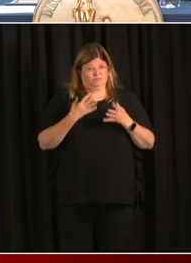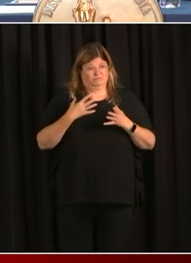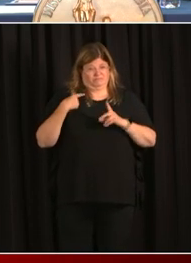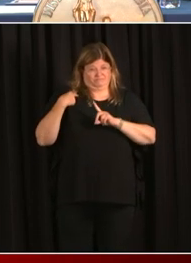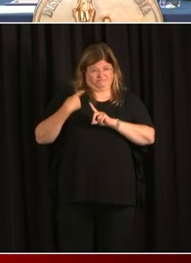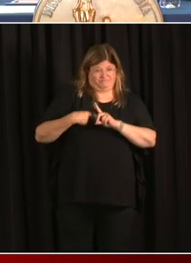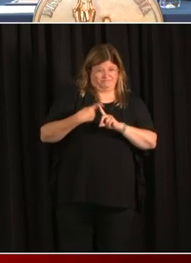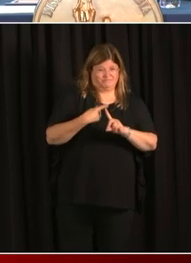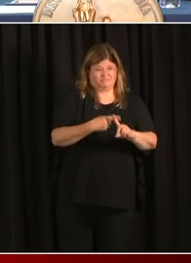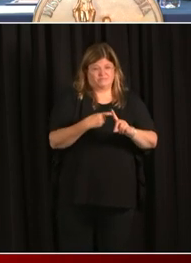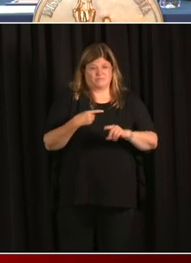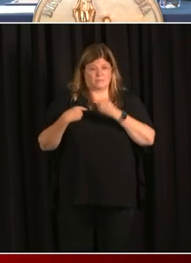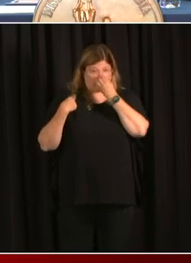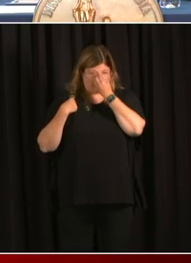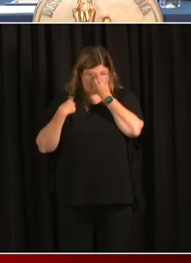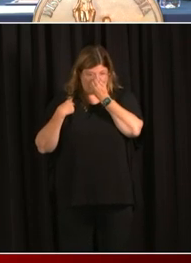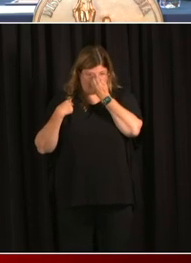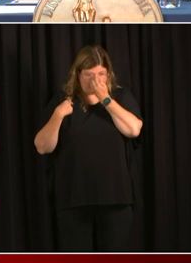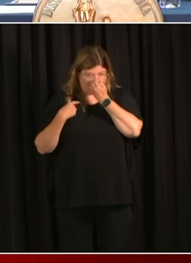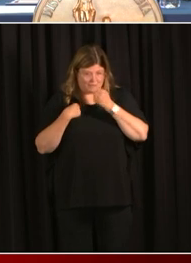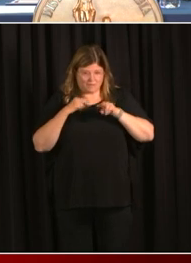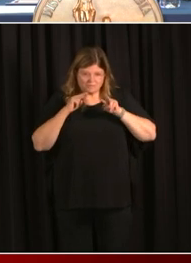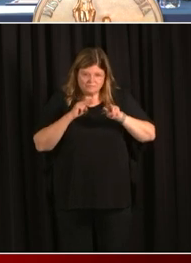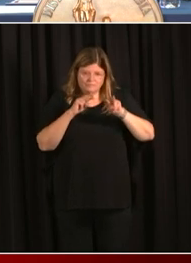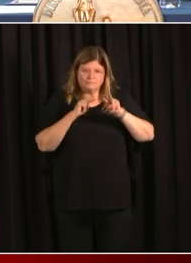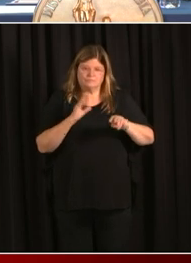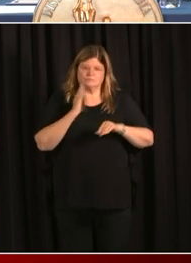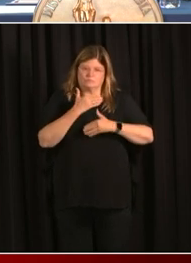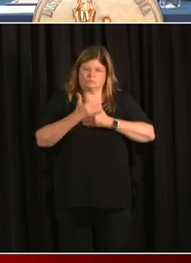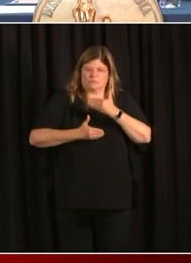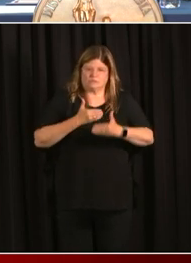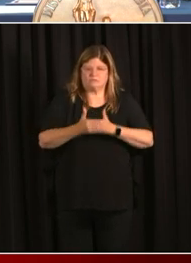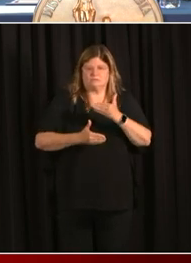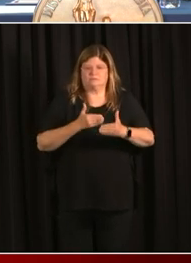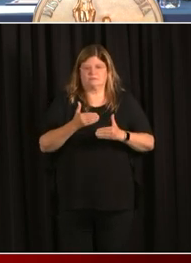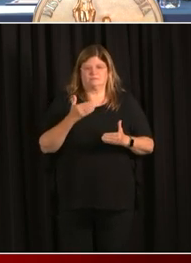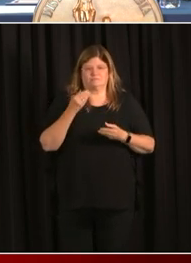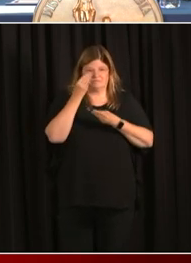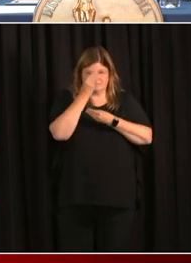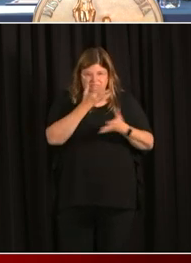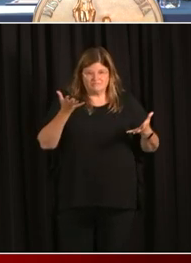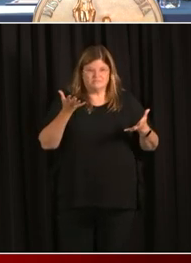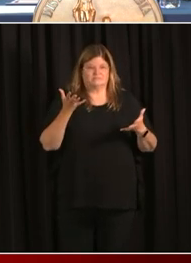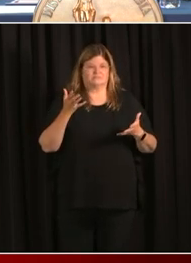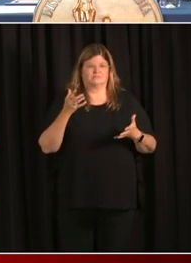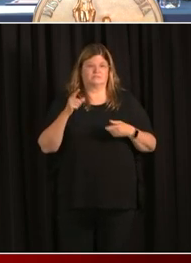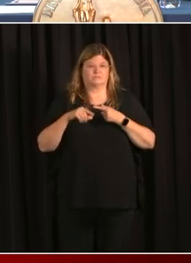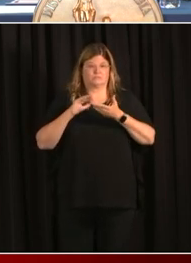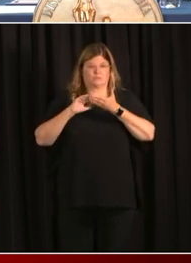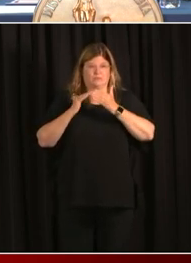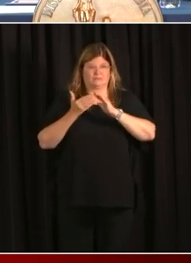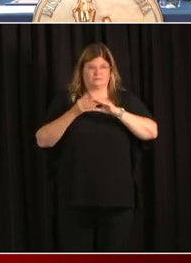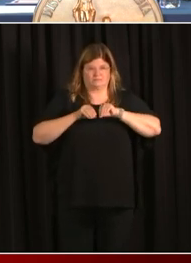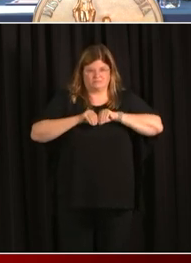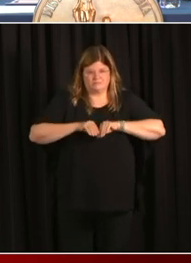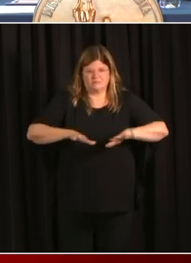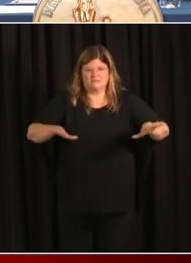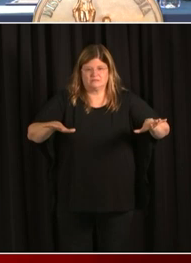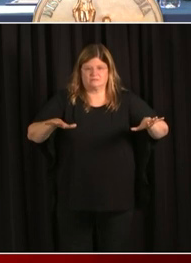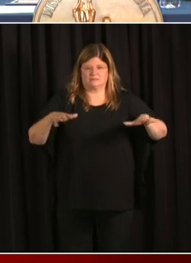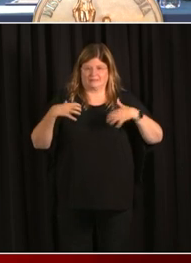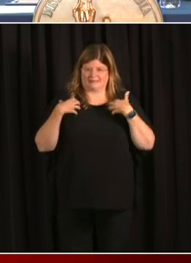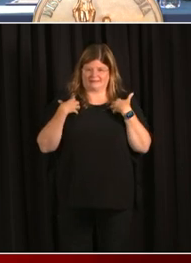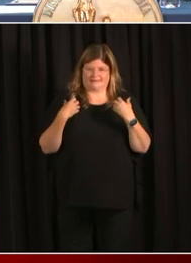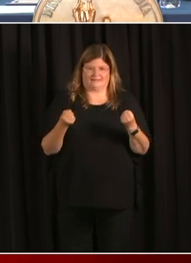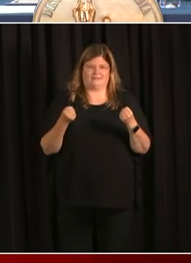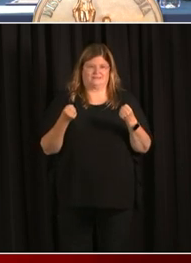been following our progress and reporting it to you. We talk about community spread, our health system